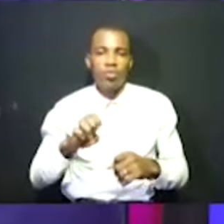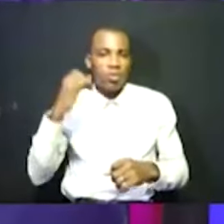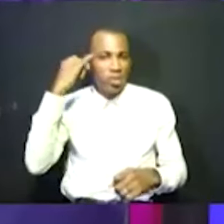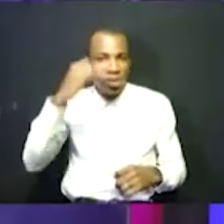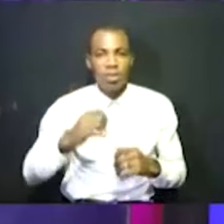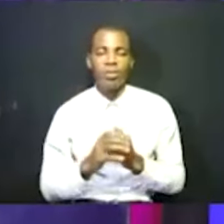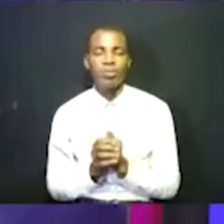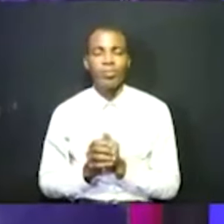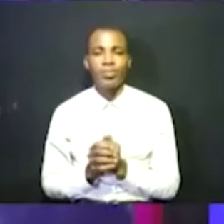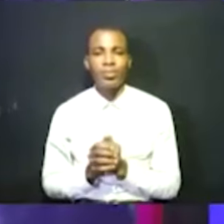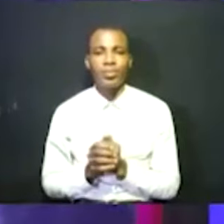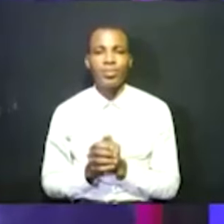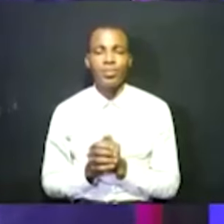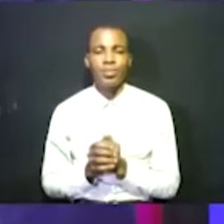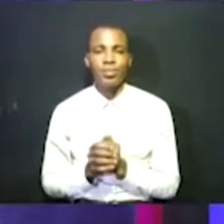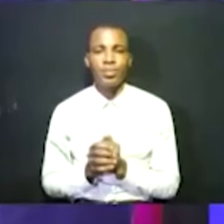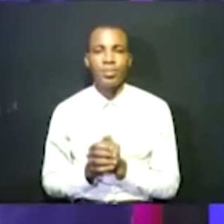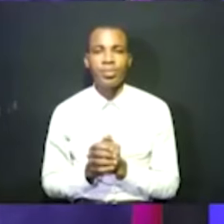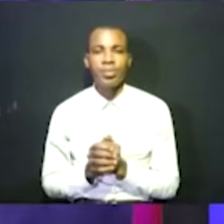It is